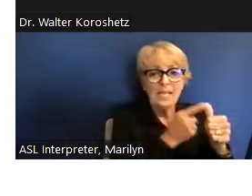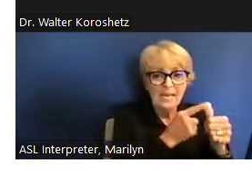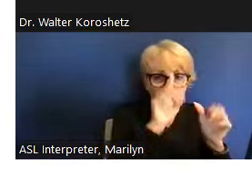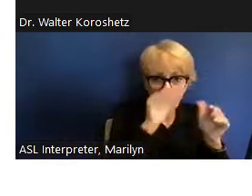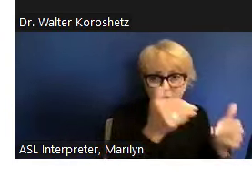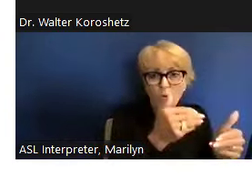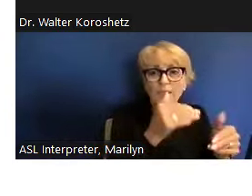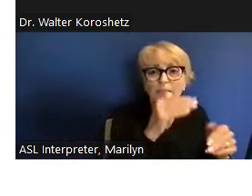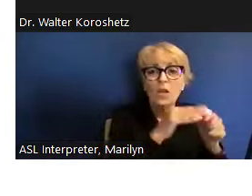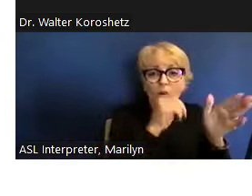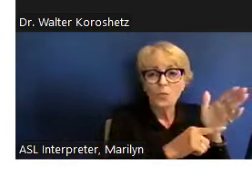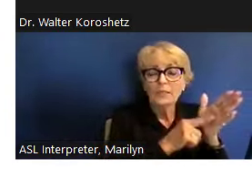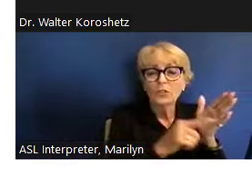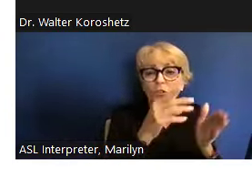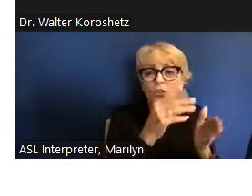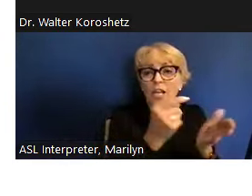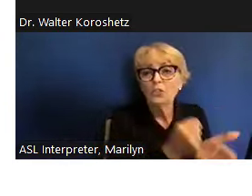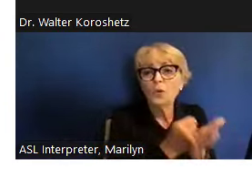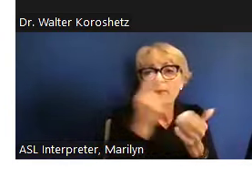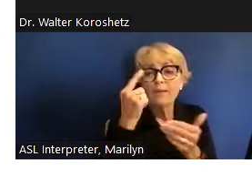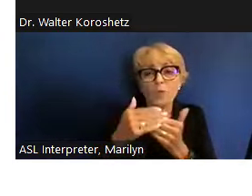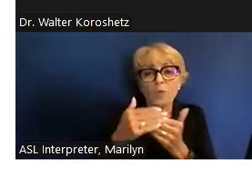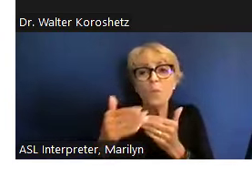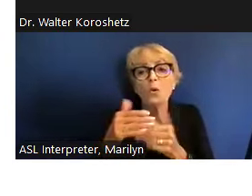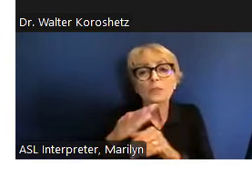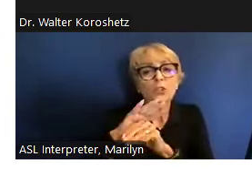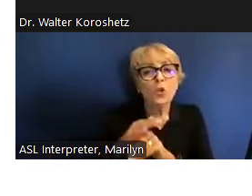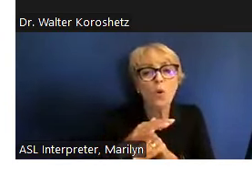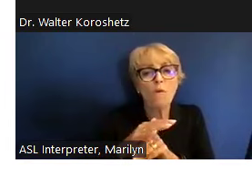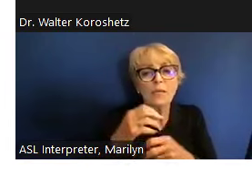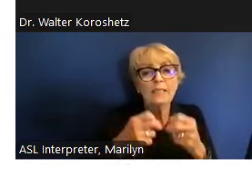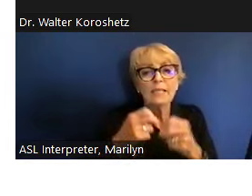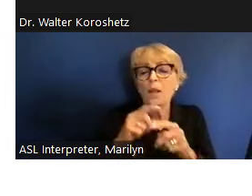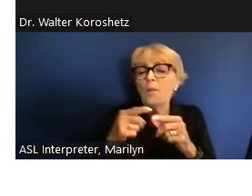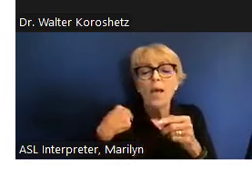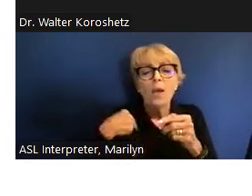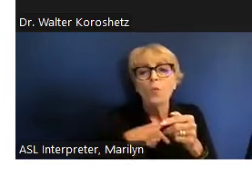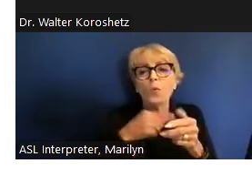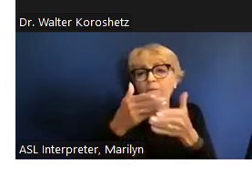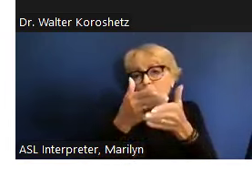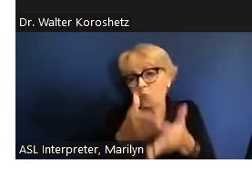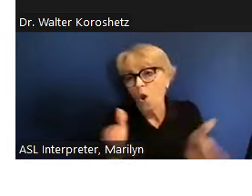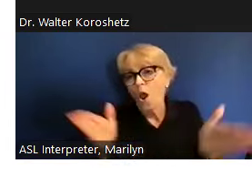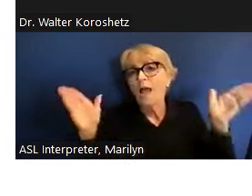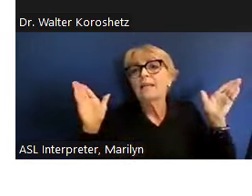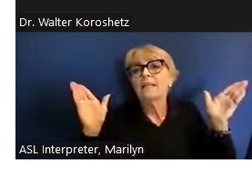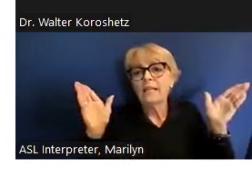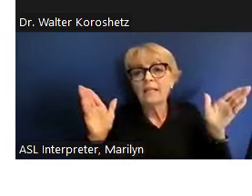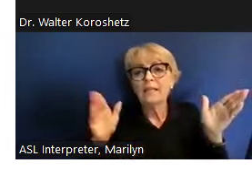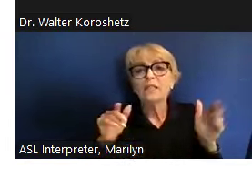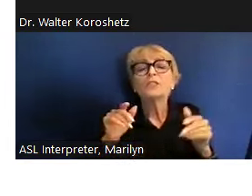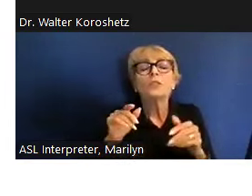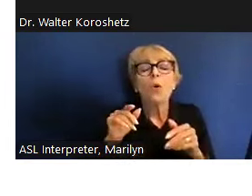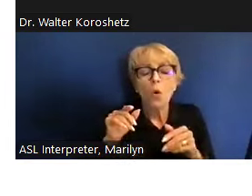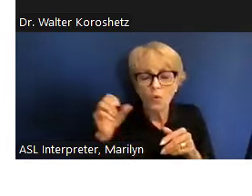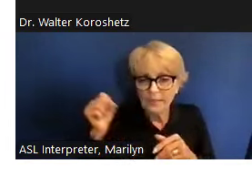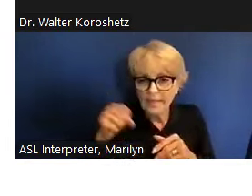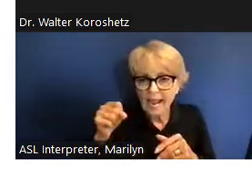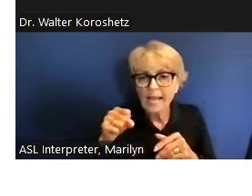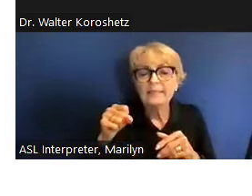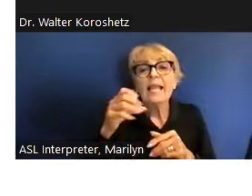of research and treatment for post-COVID conditions, but we've broadened the umbrella. So we've said, yes,